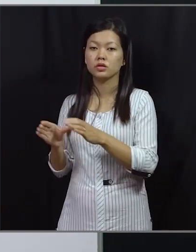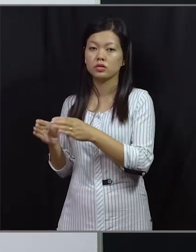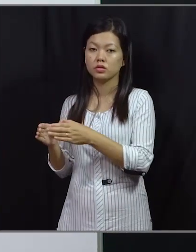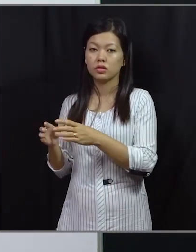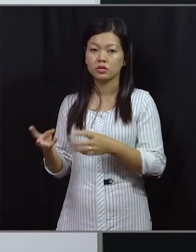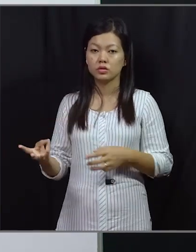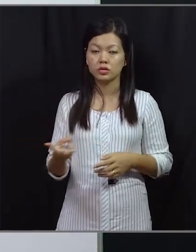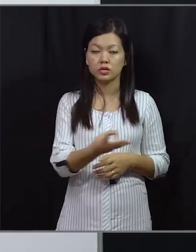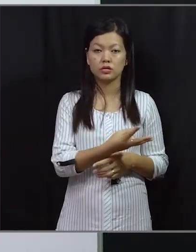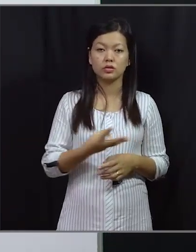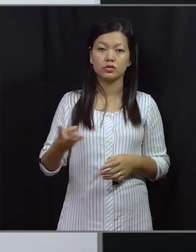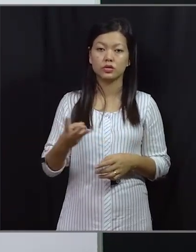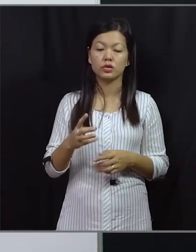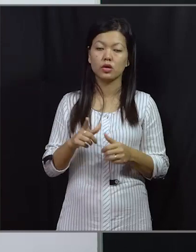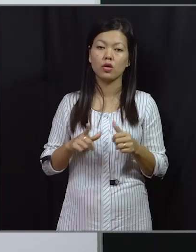mutually